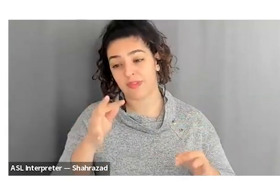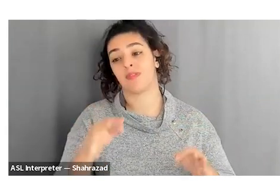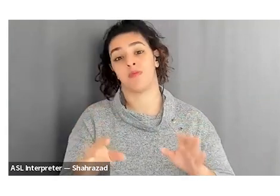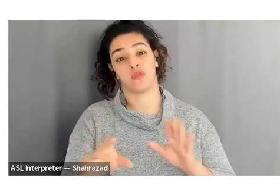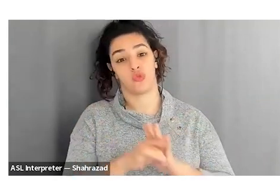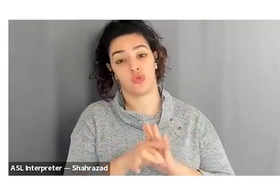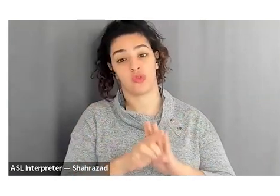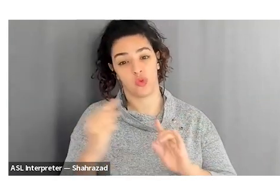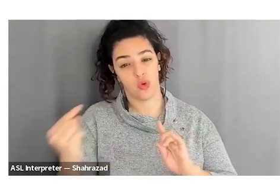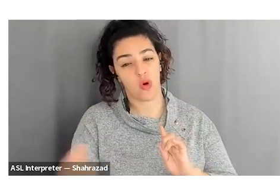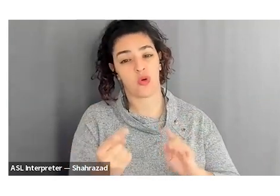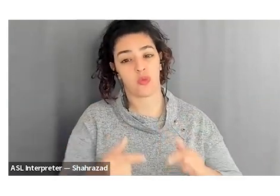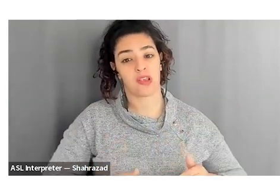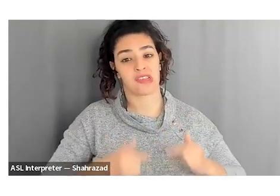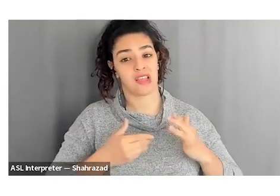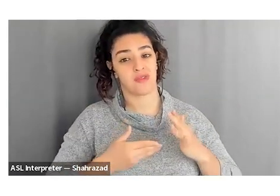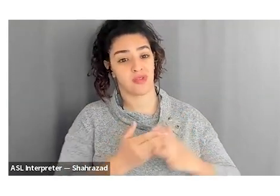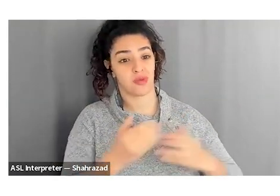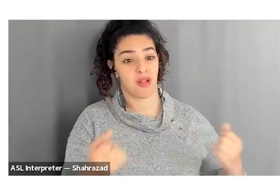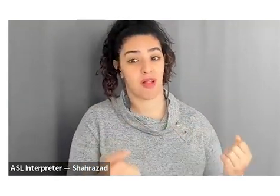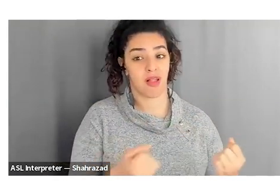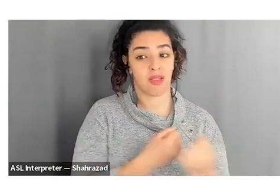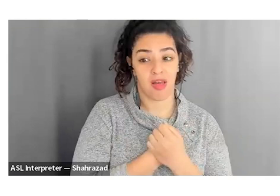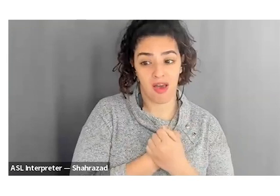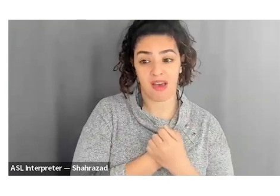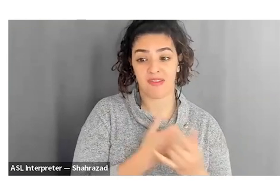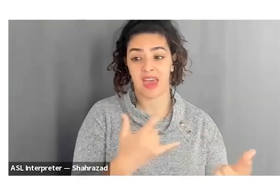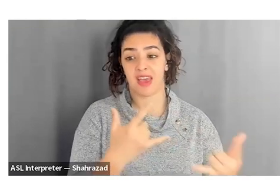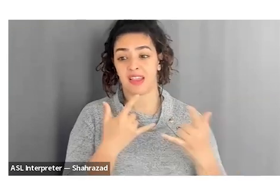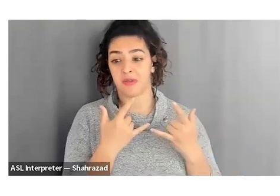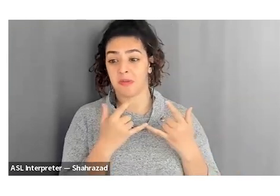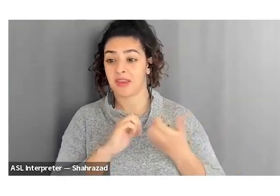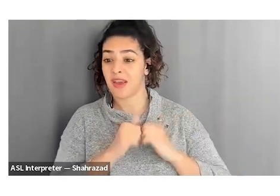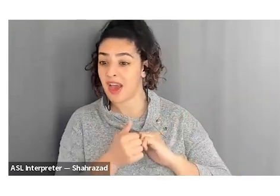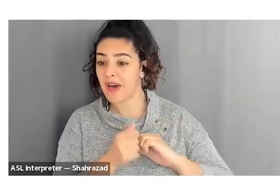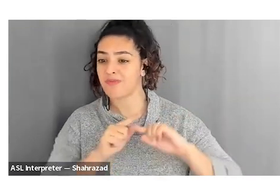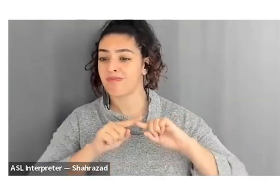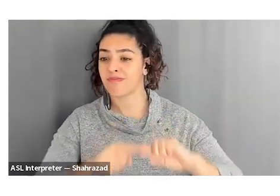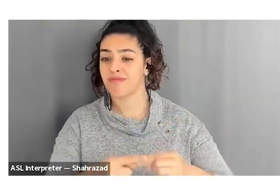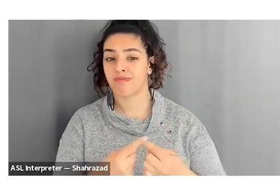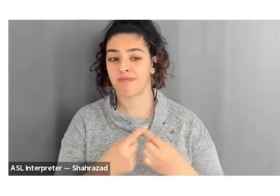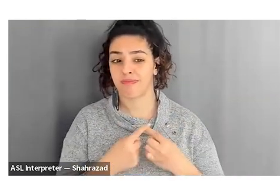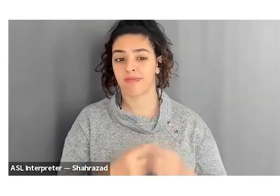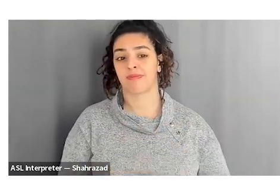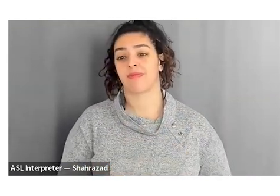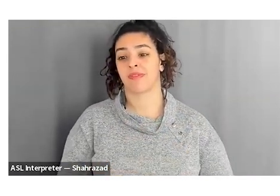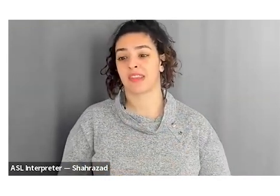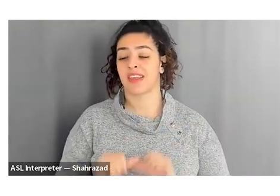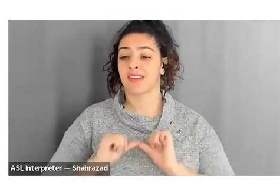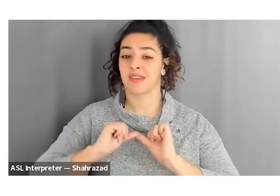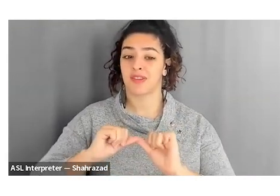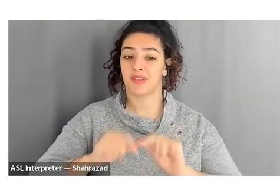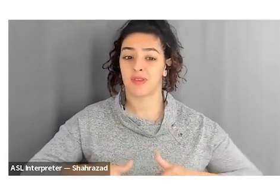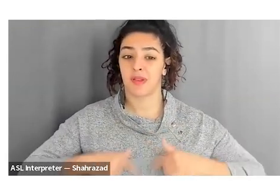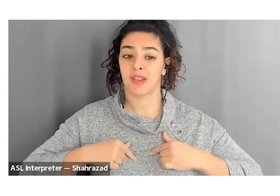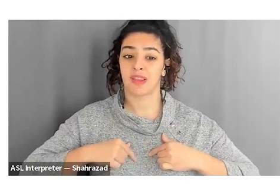live through love and loving me in independence. Keep living in your divinity as